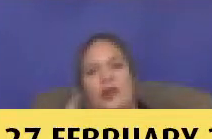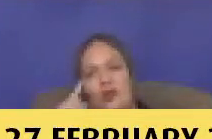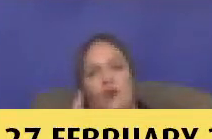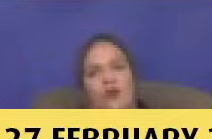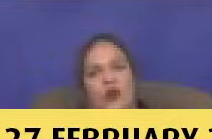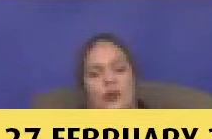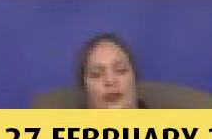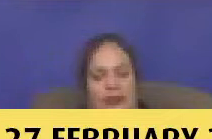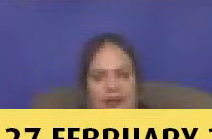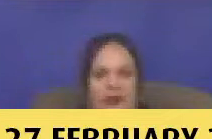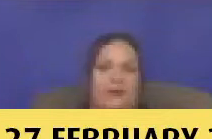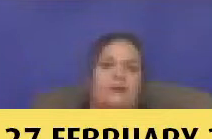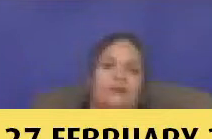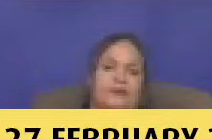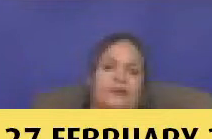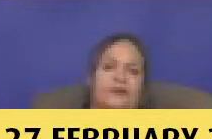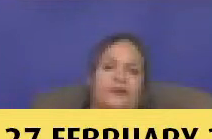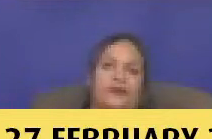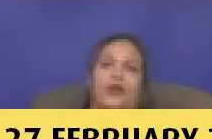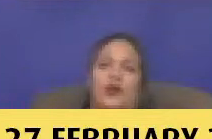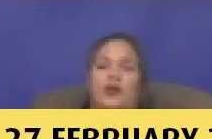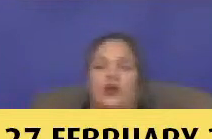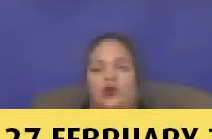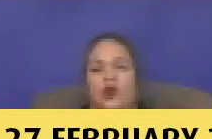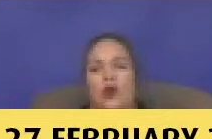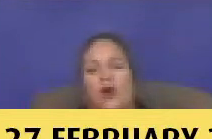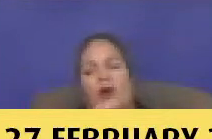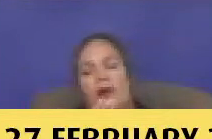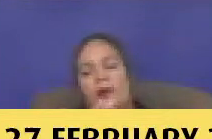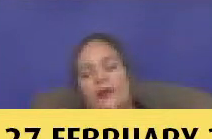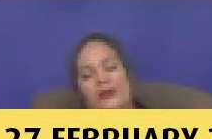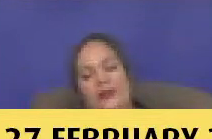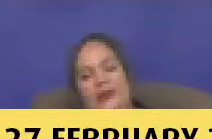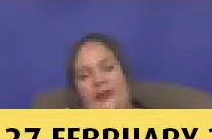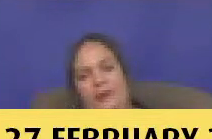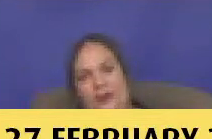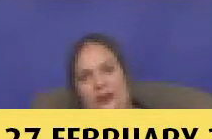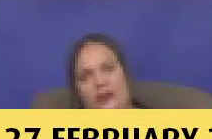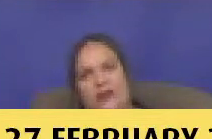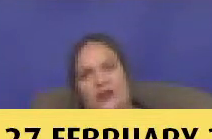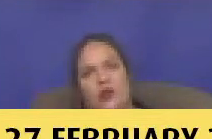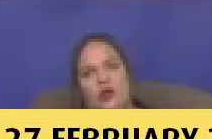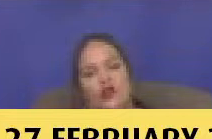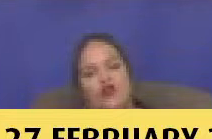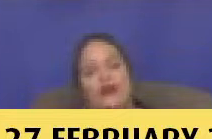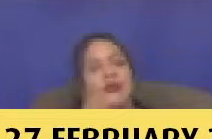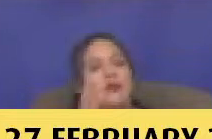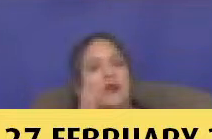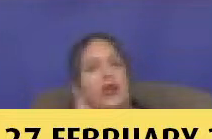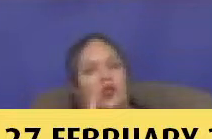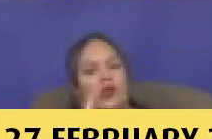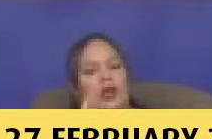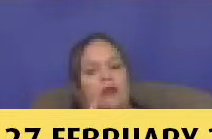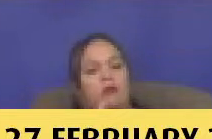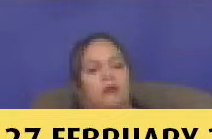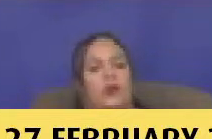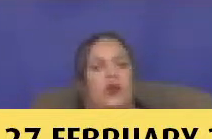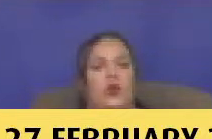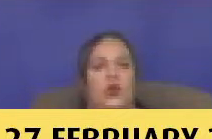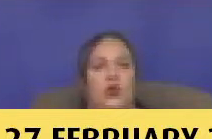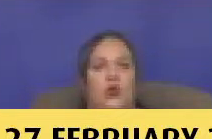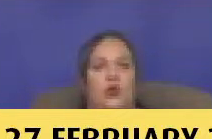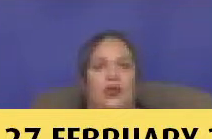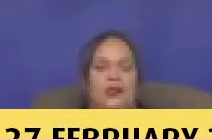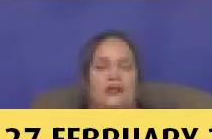portfolio committee. Dr. Mbata, can you please tell us the main challenges in addressing youth